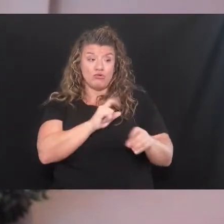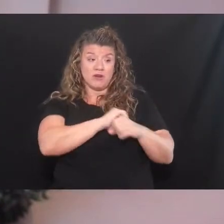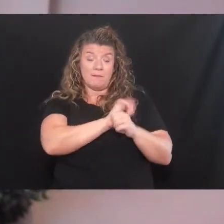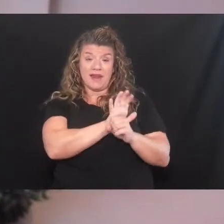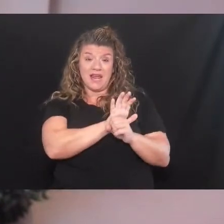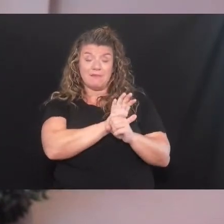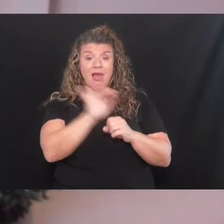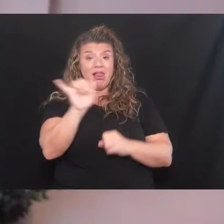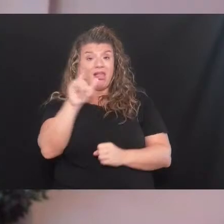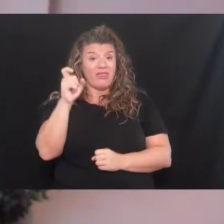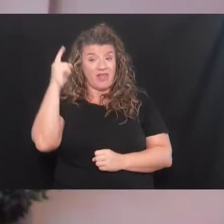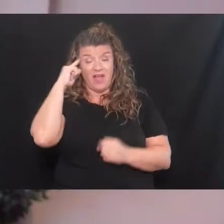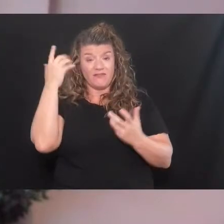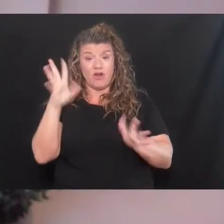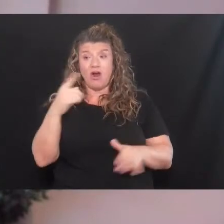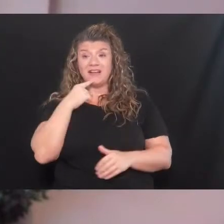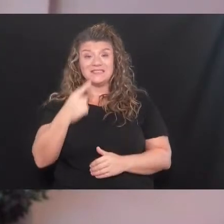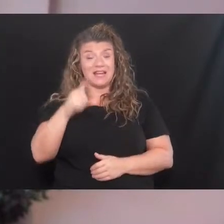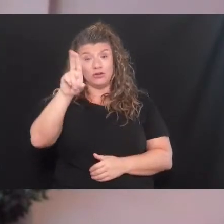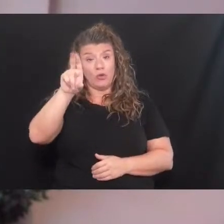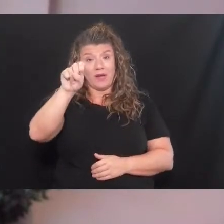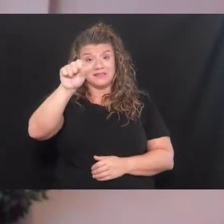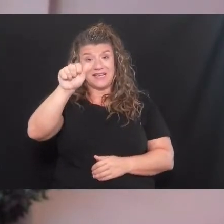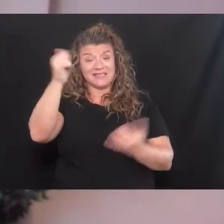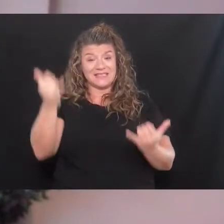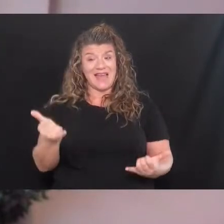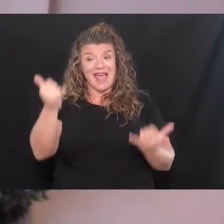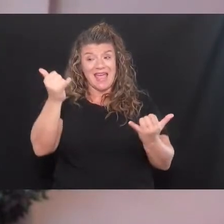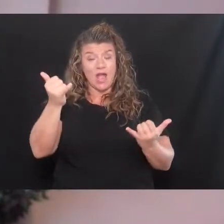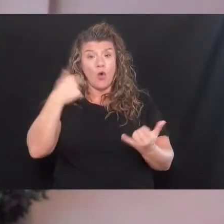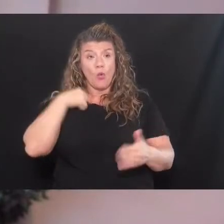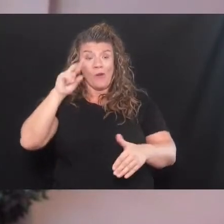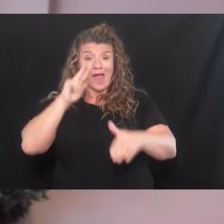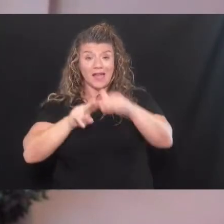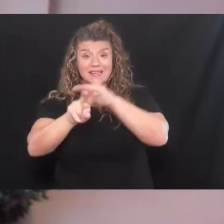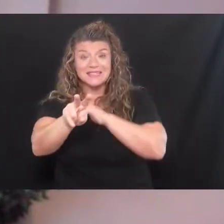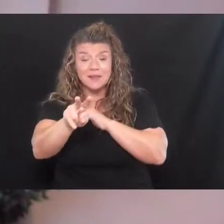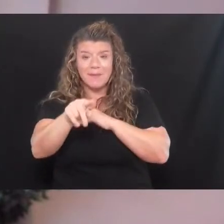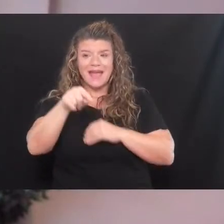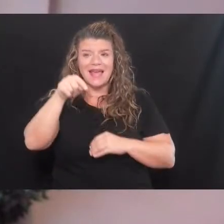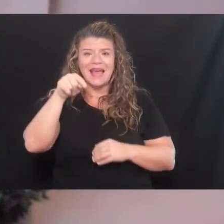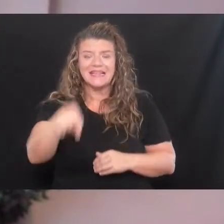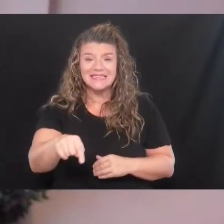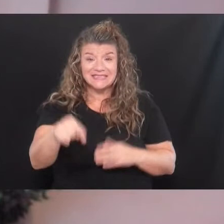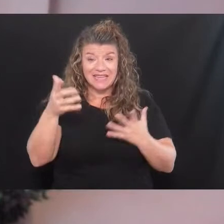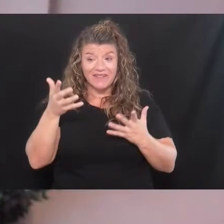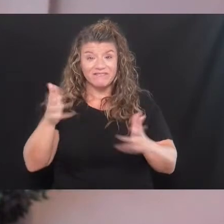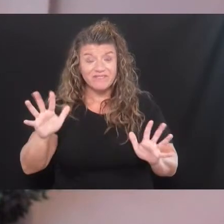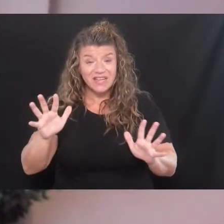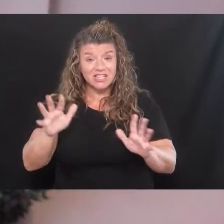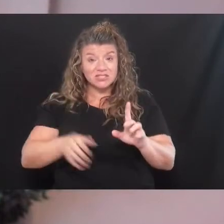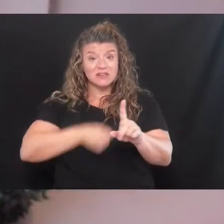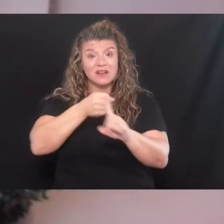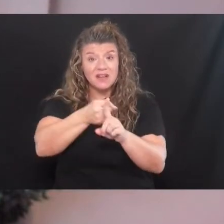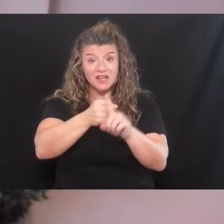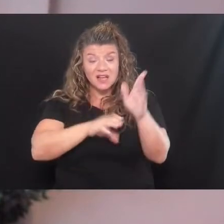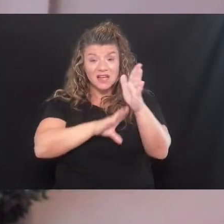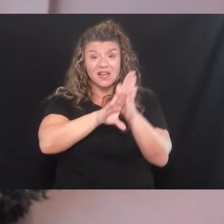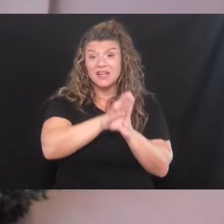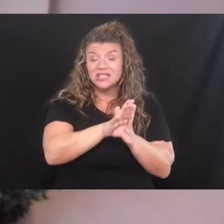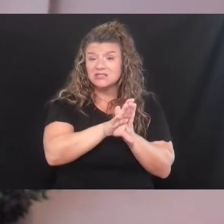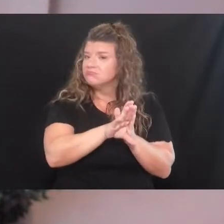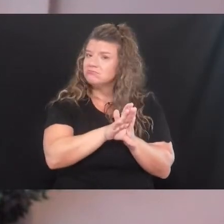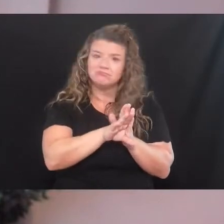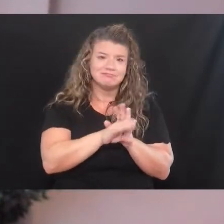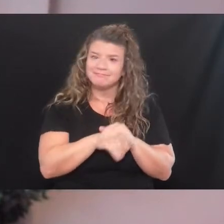as the governor read from USA Today, we anticipate that this may not be the last peak of the pandemic, given the number